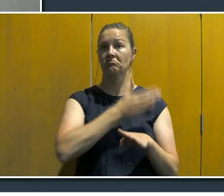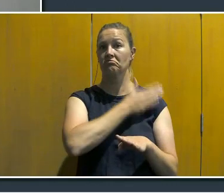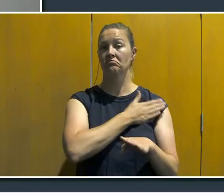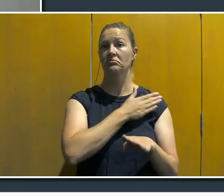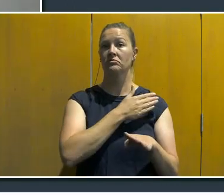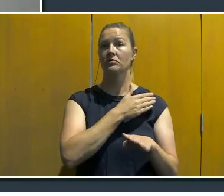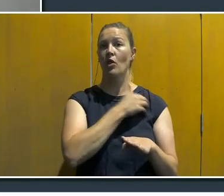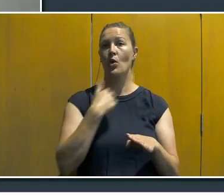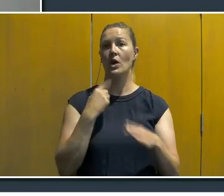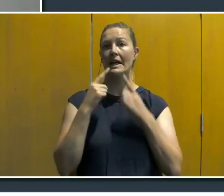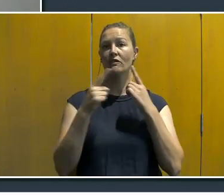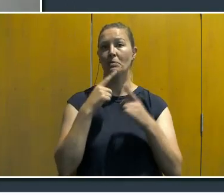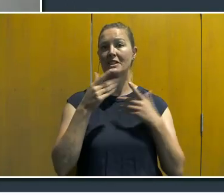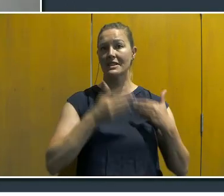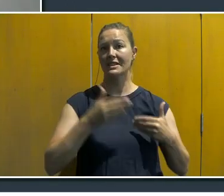sessions on this